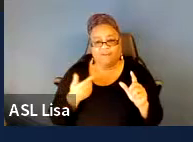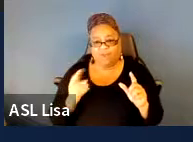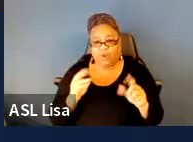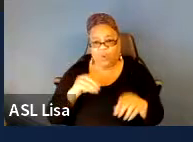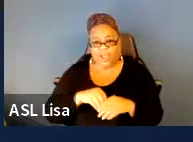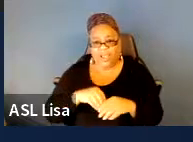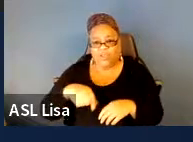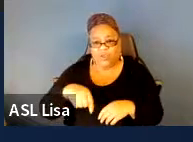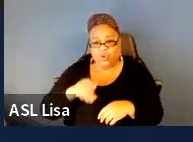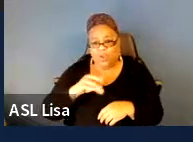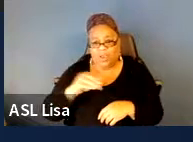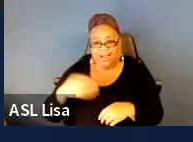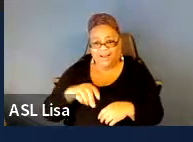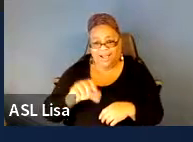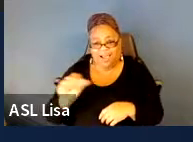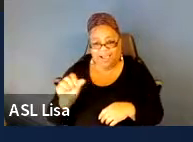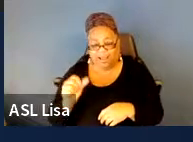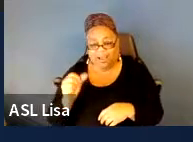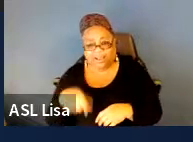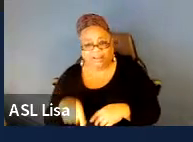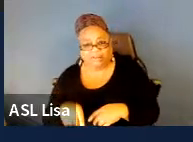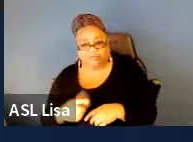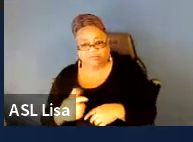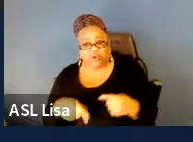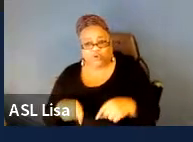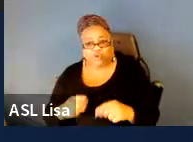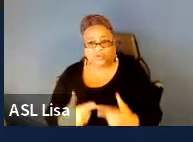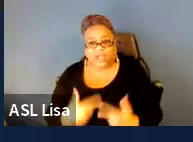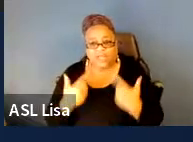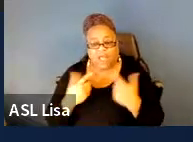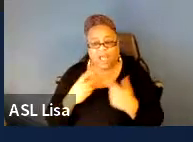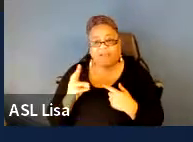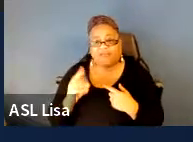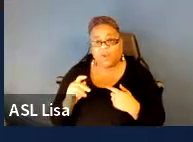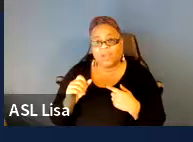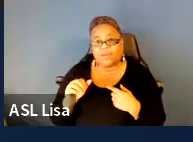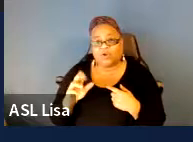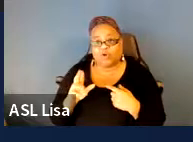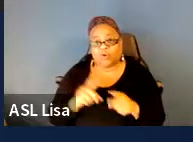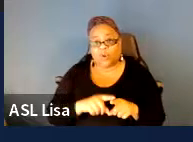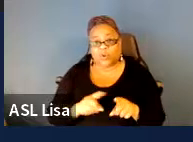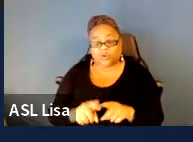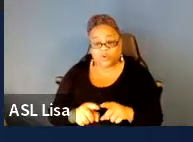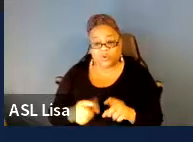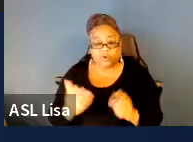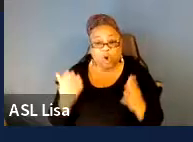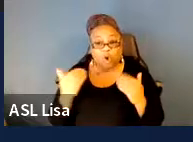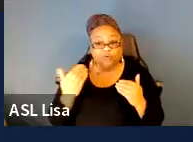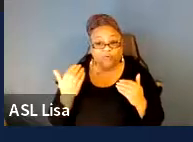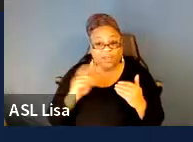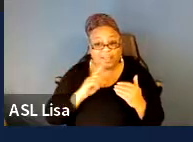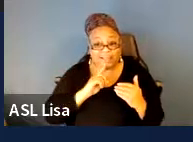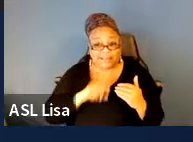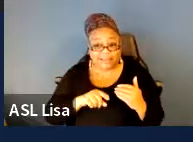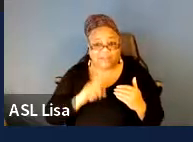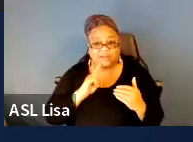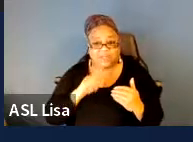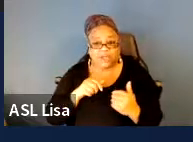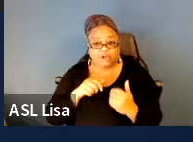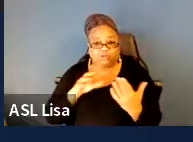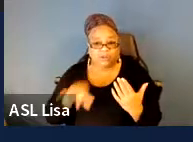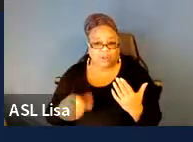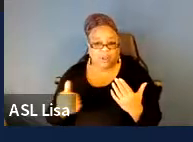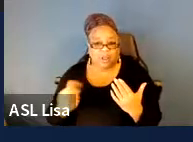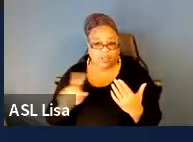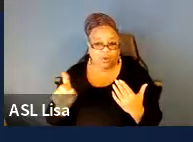well. So hopefully this question and the answer can address a number of other questions. So the